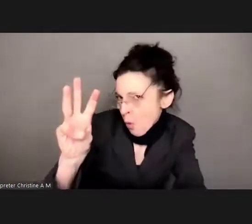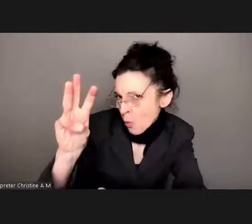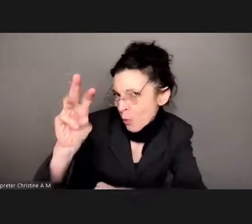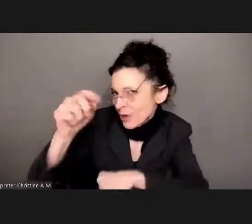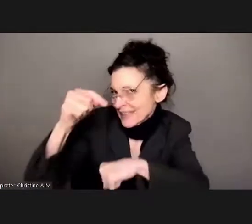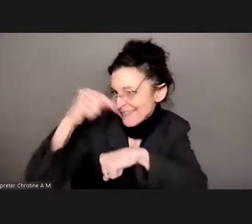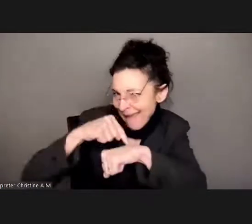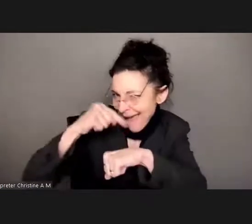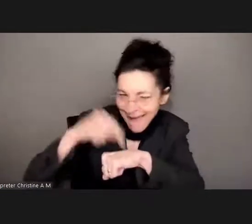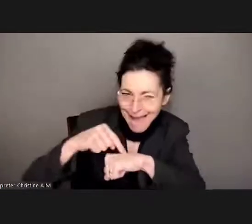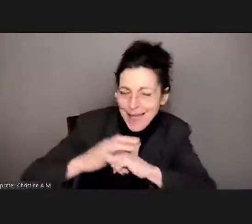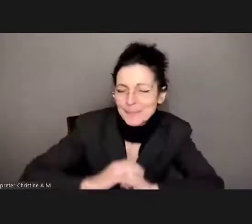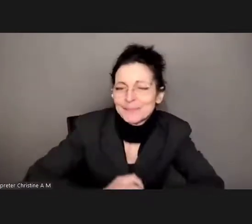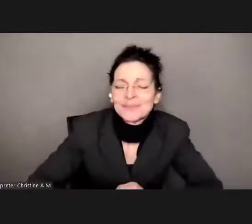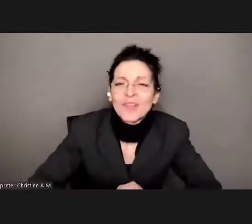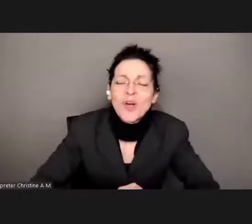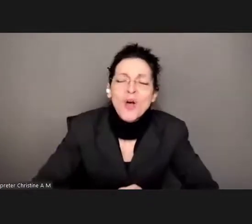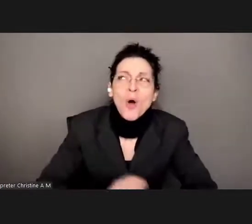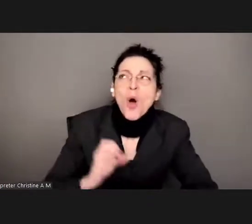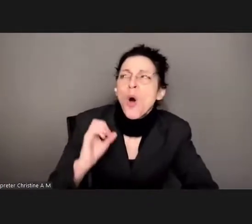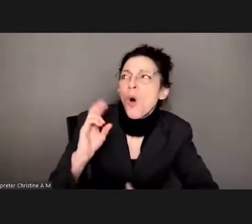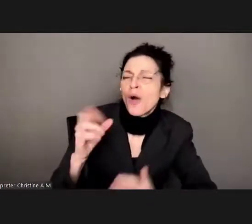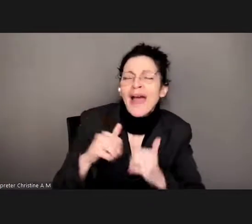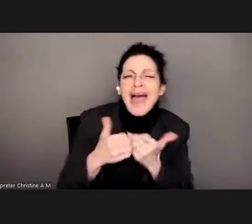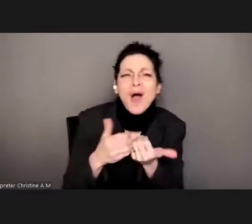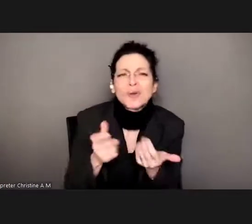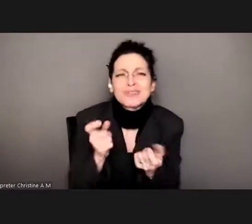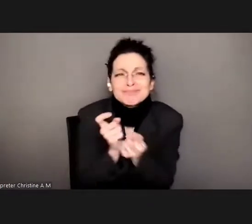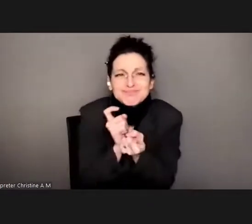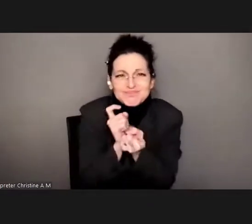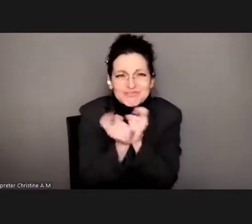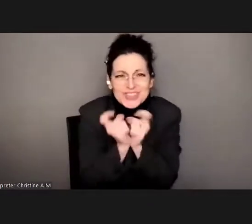time can be implemented in